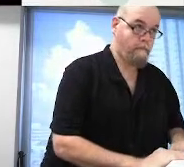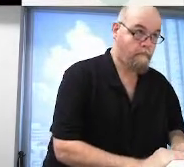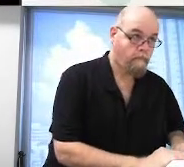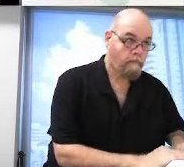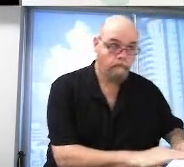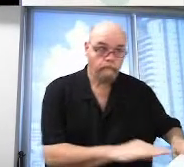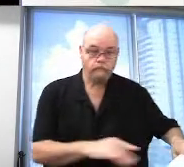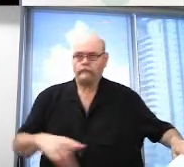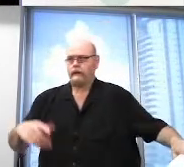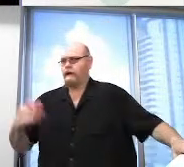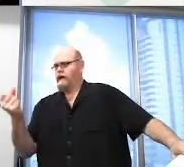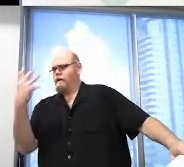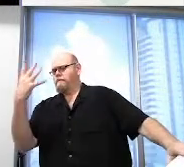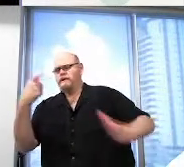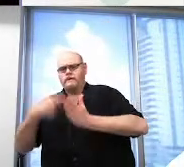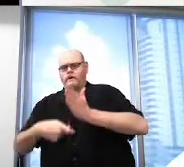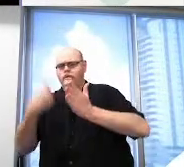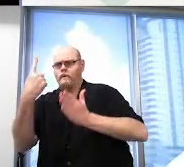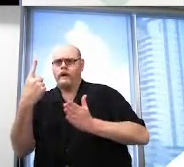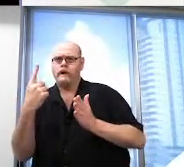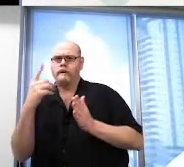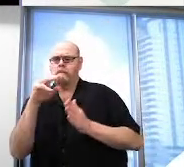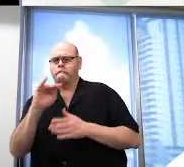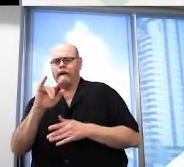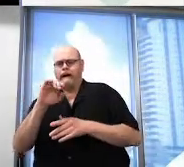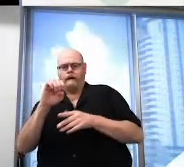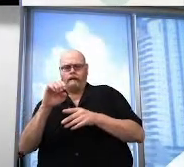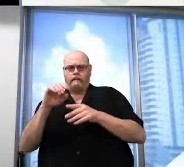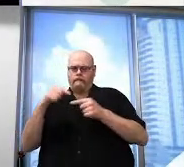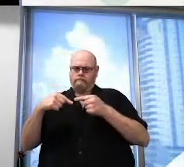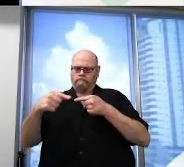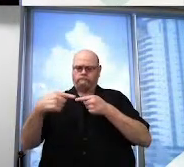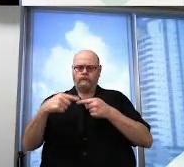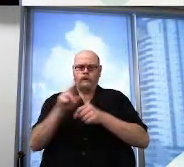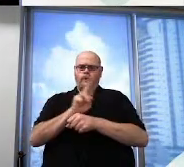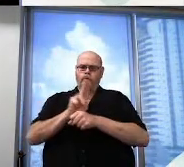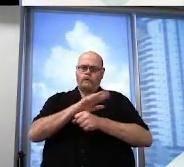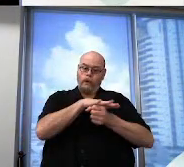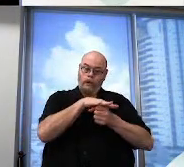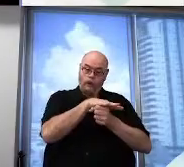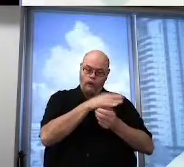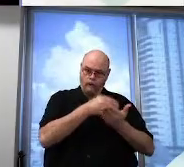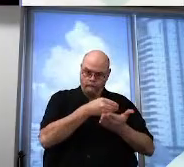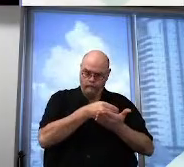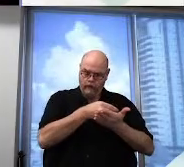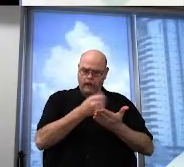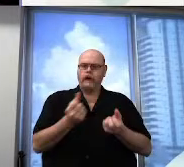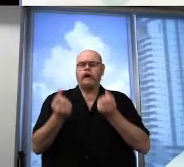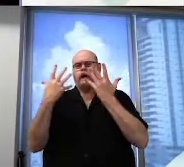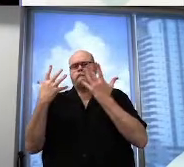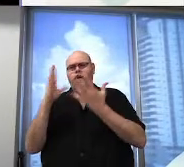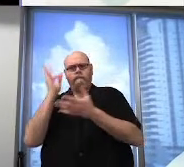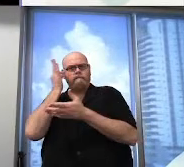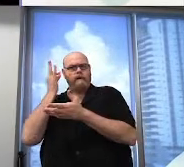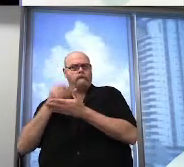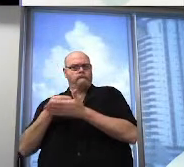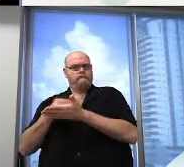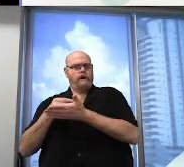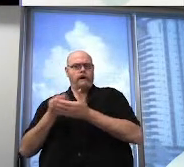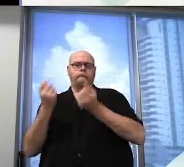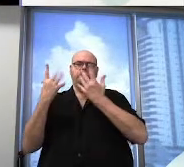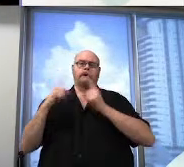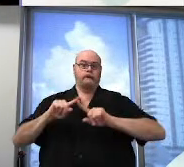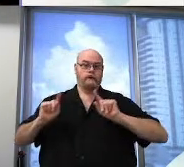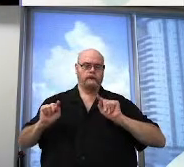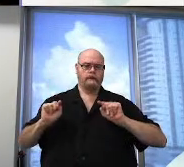How much costs a mile using local fund? How much costs a mile using federal